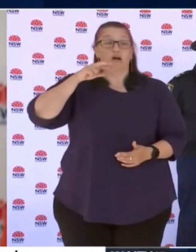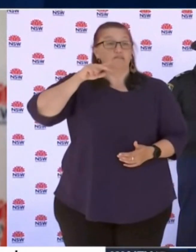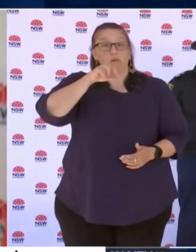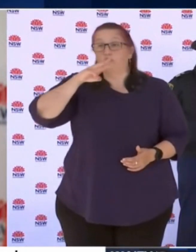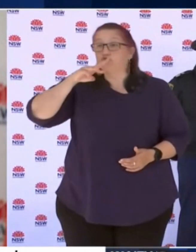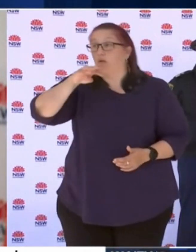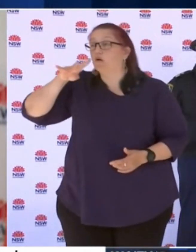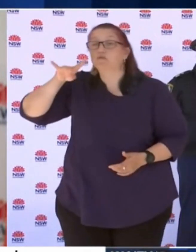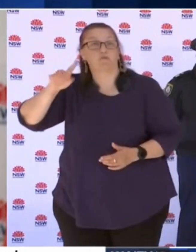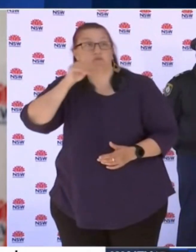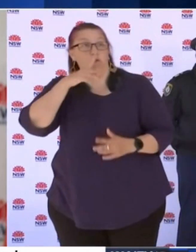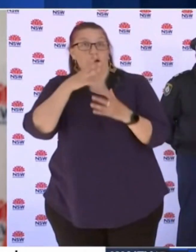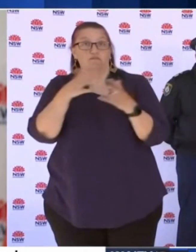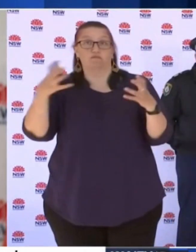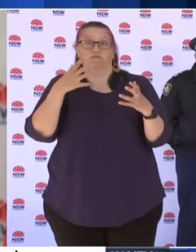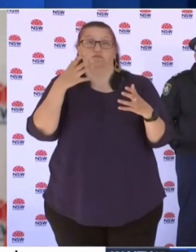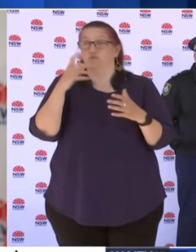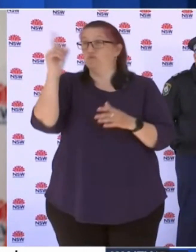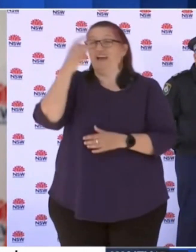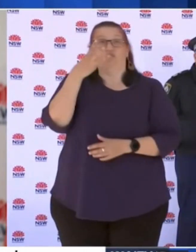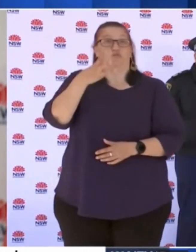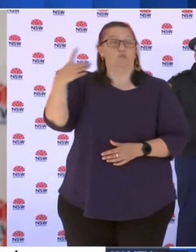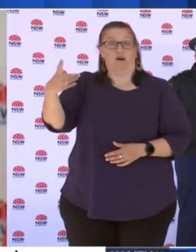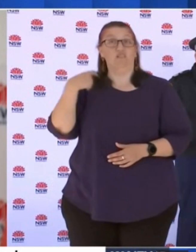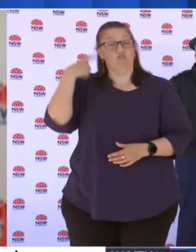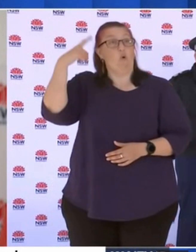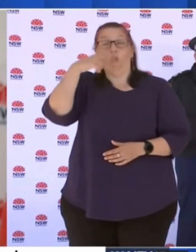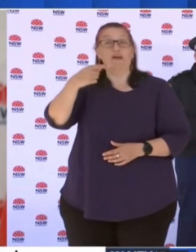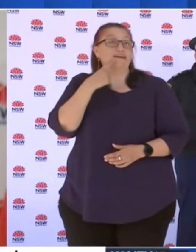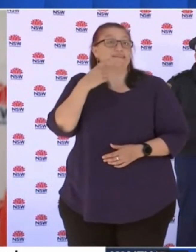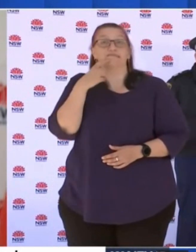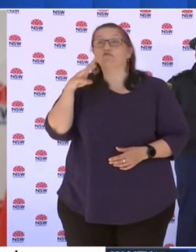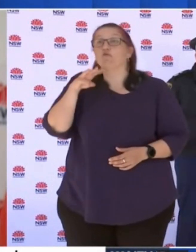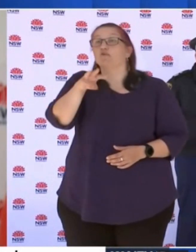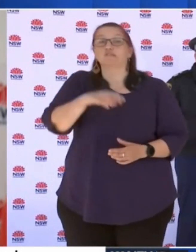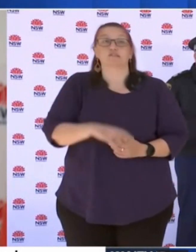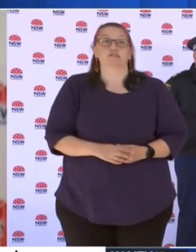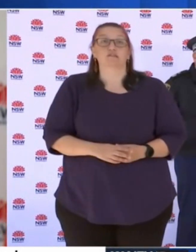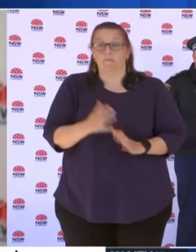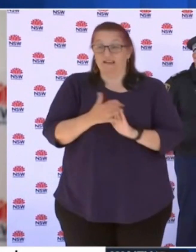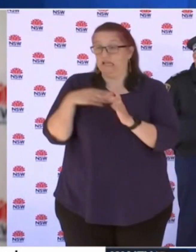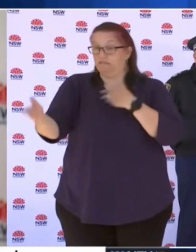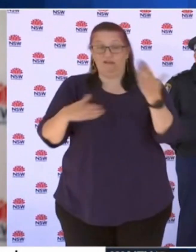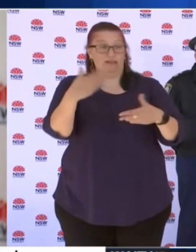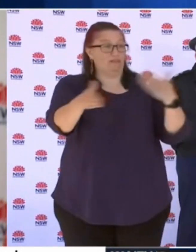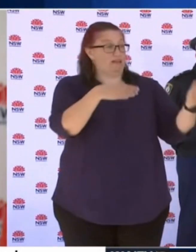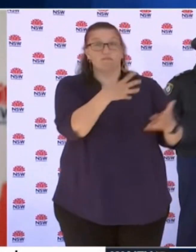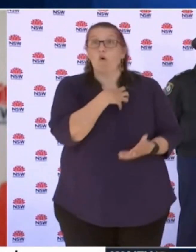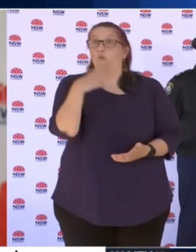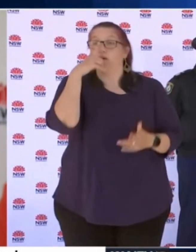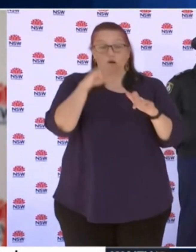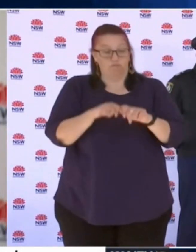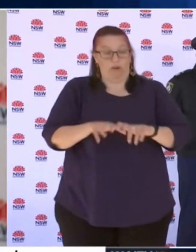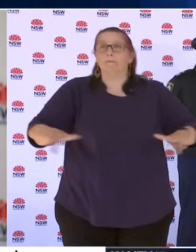and other parts of the world, when you have this variant, you've seen what we call the R effective, or the number of people that are getting the